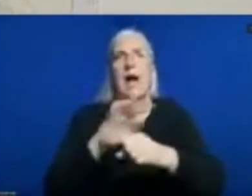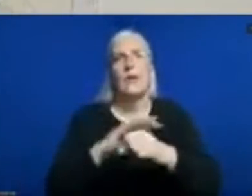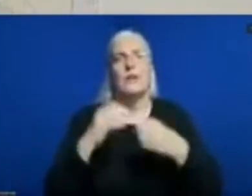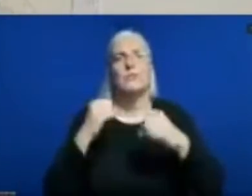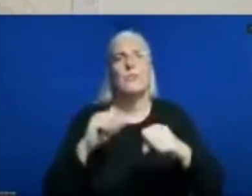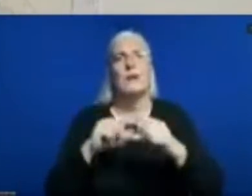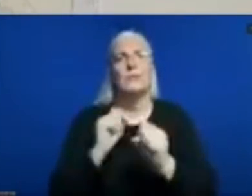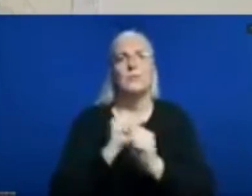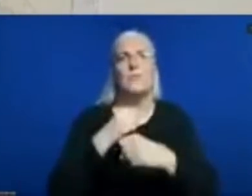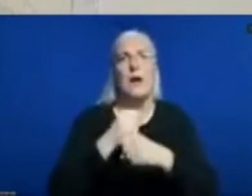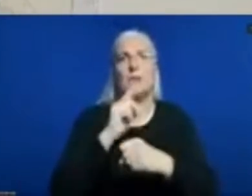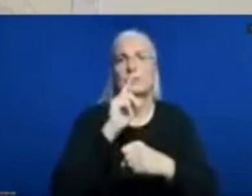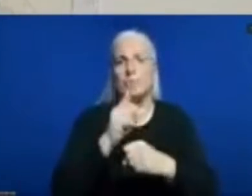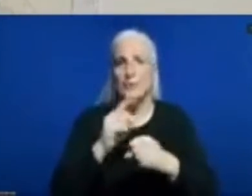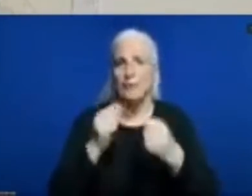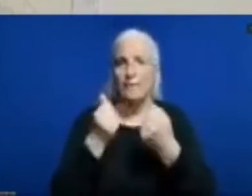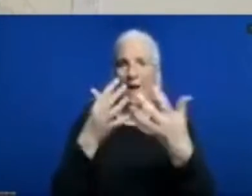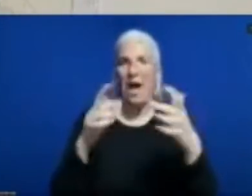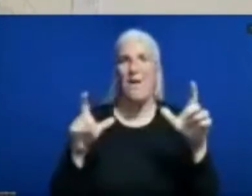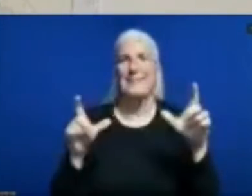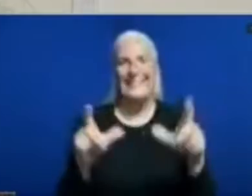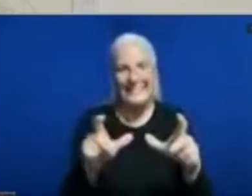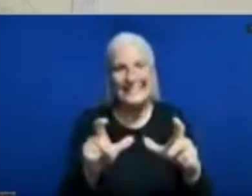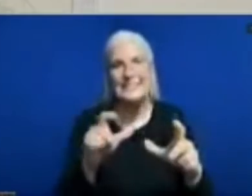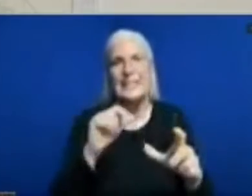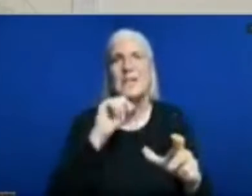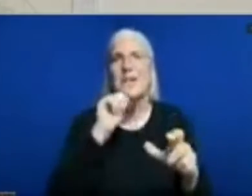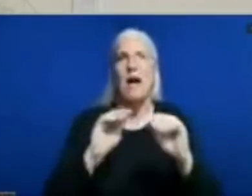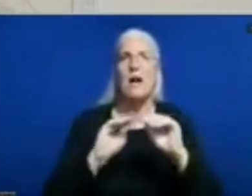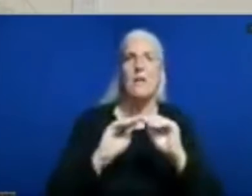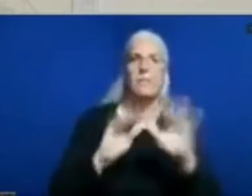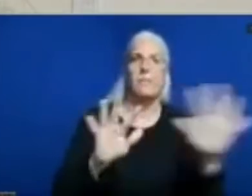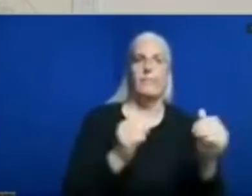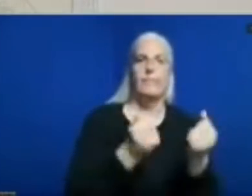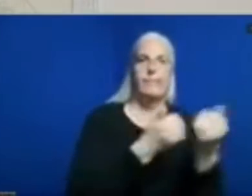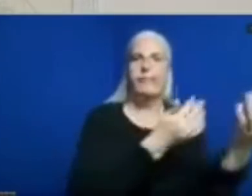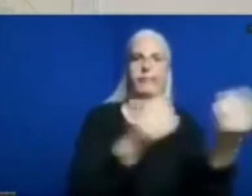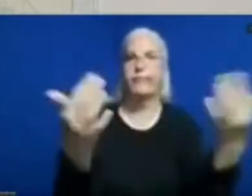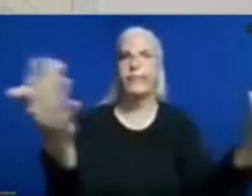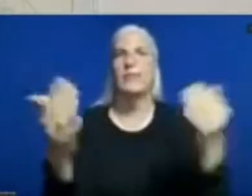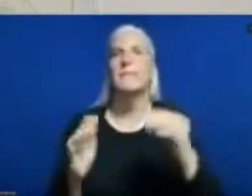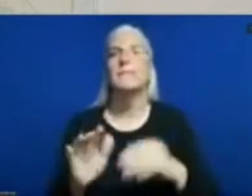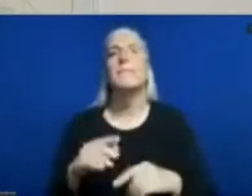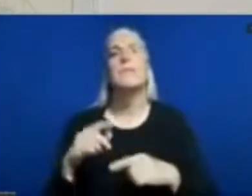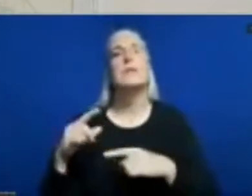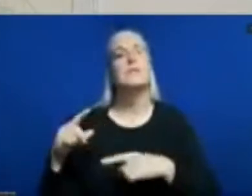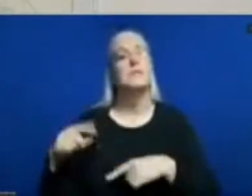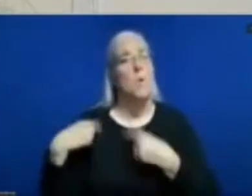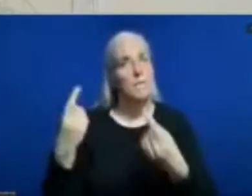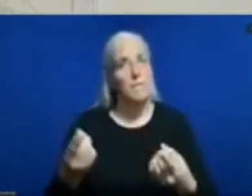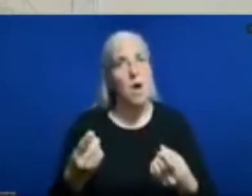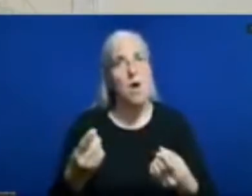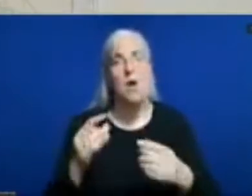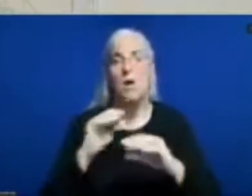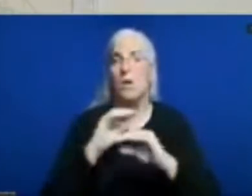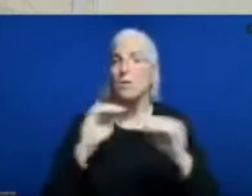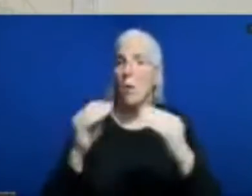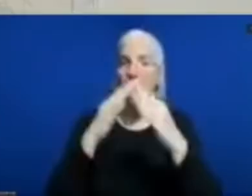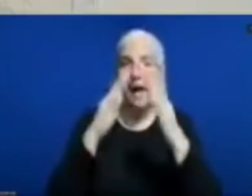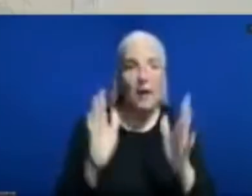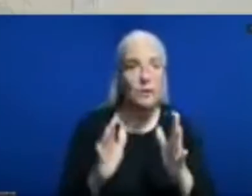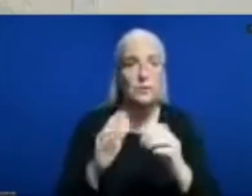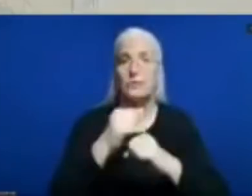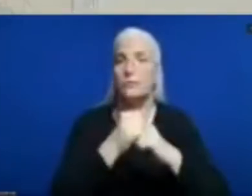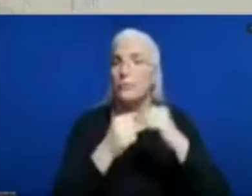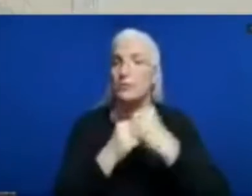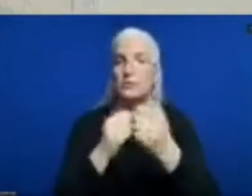activities within that. But as far as any destroyed structures, there have none that have come to our attention or that we are aware of at this point in